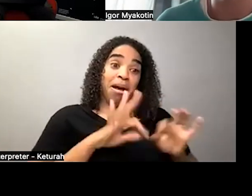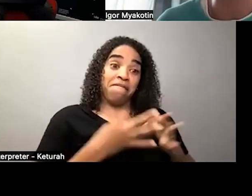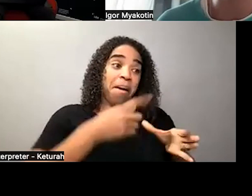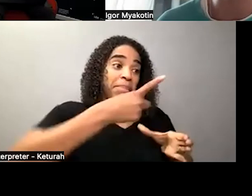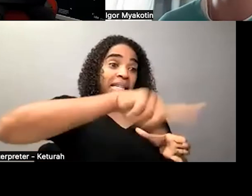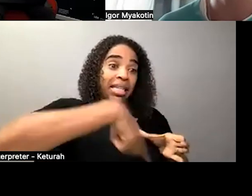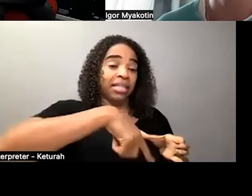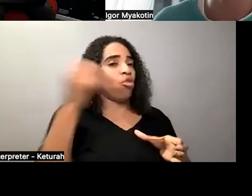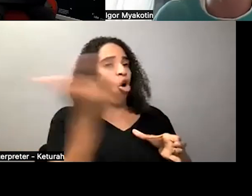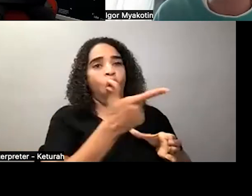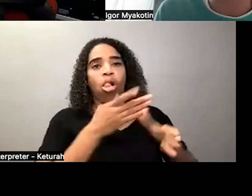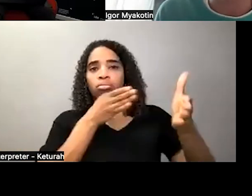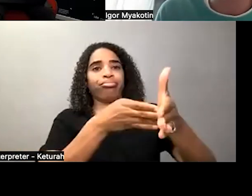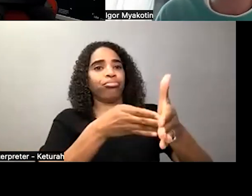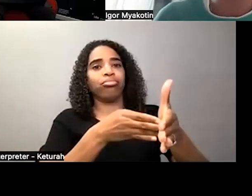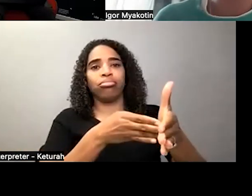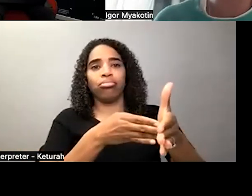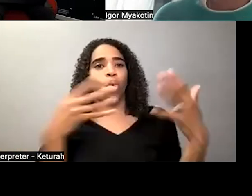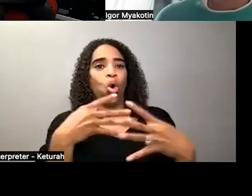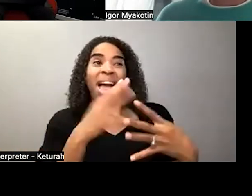everyone is against it and is terrified.